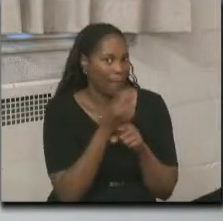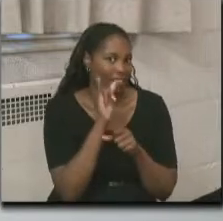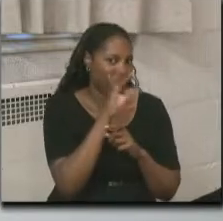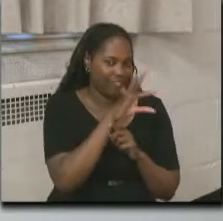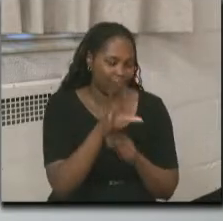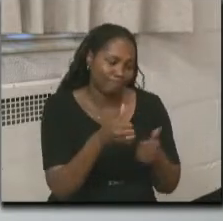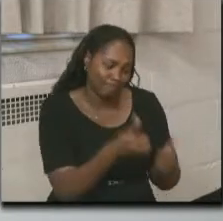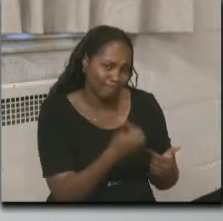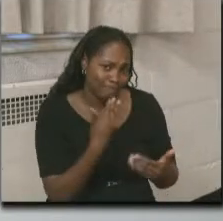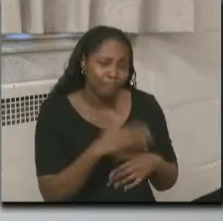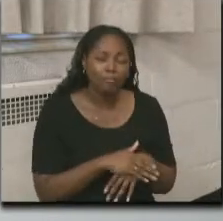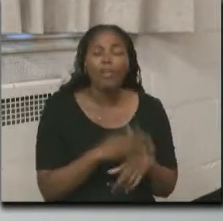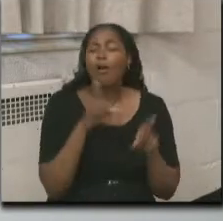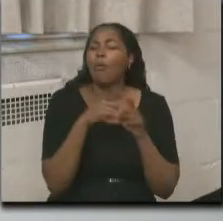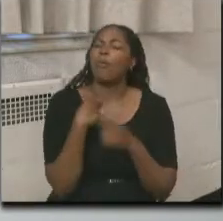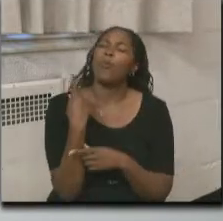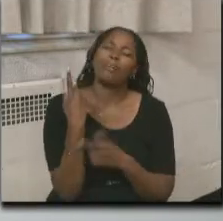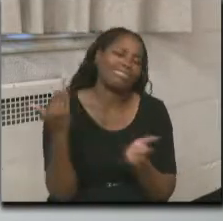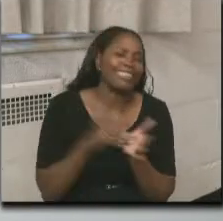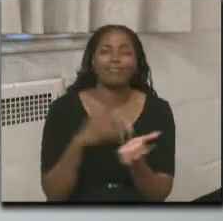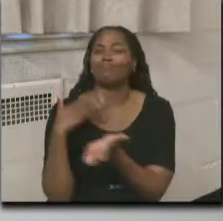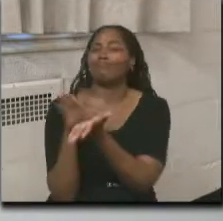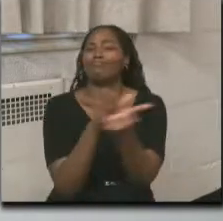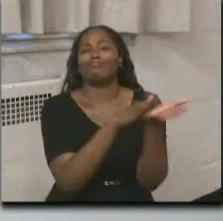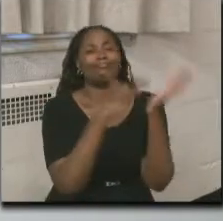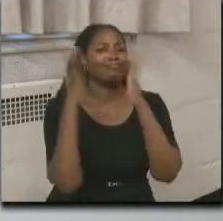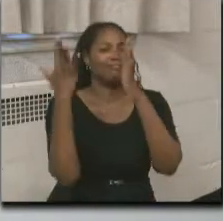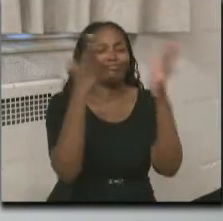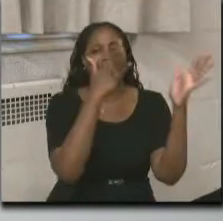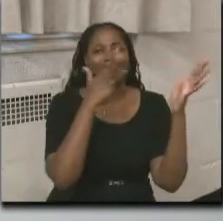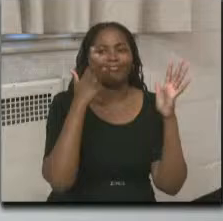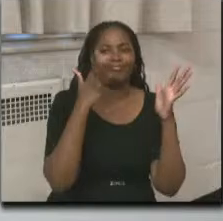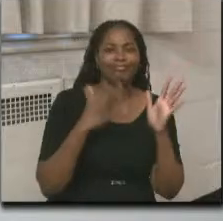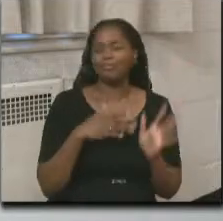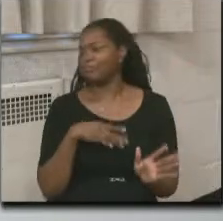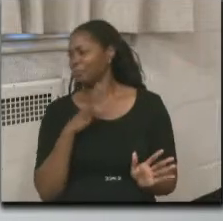I just want to give a clap one more time. I know, but we haven't even turned on.